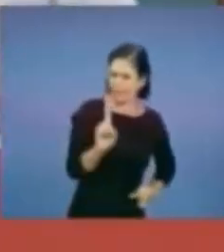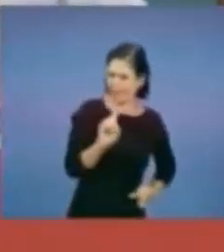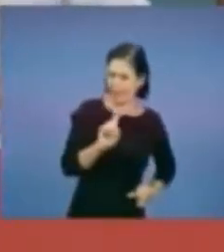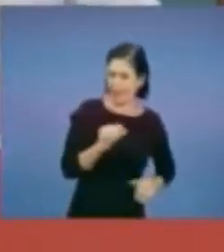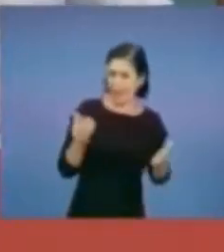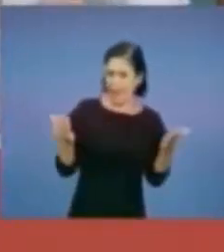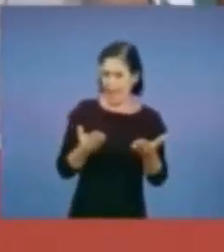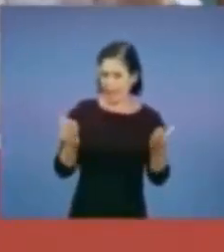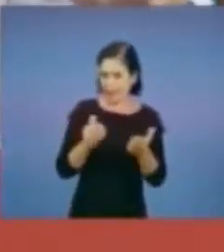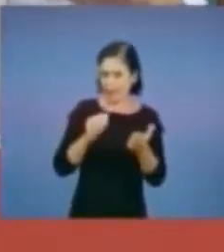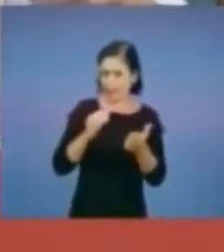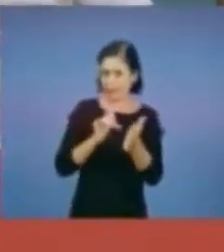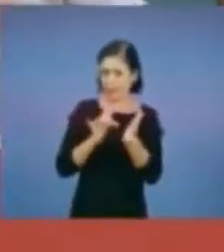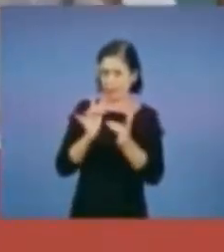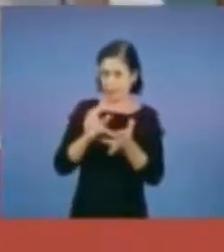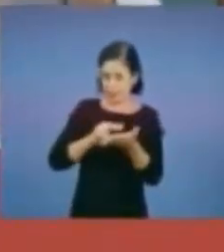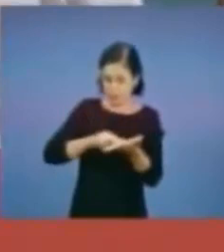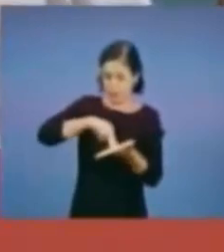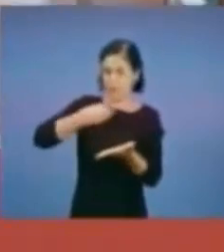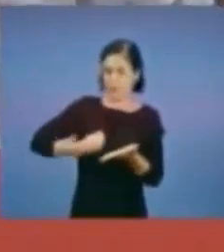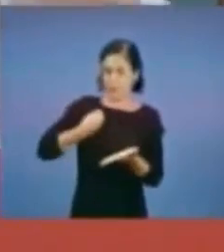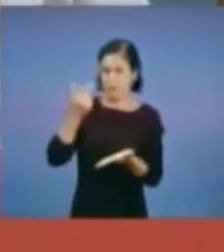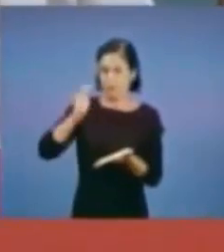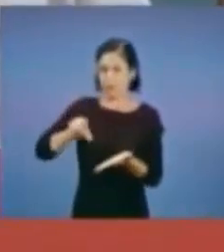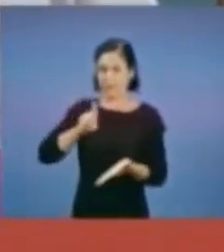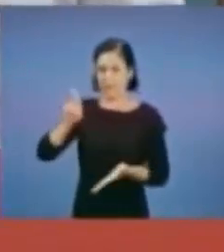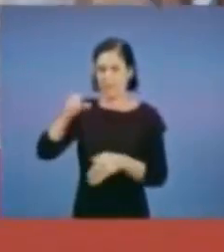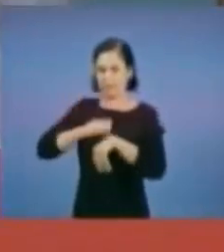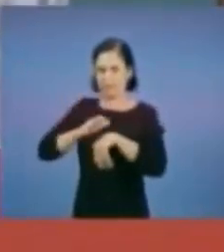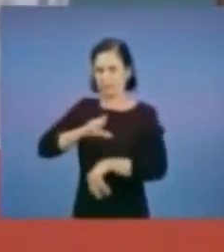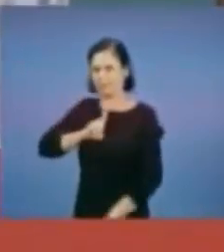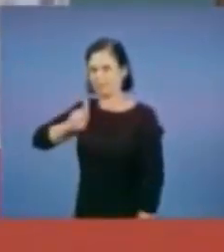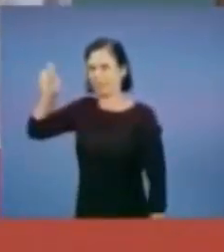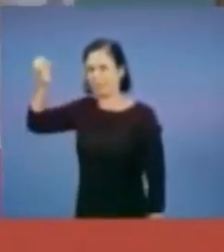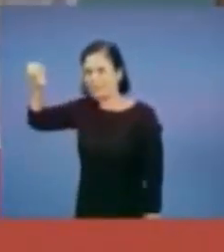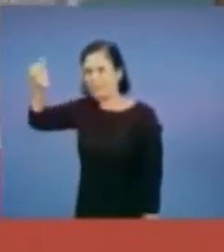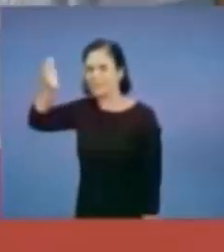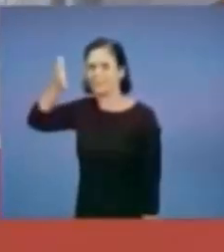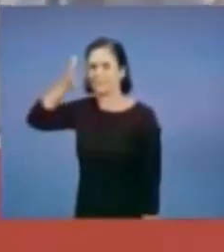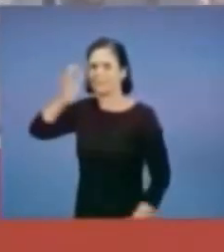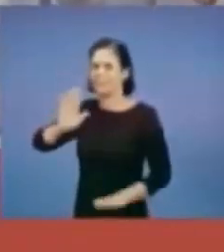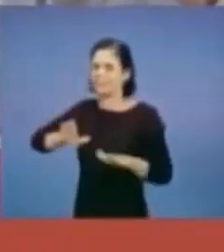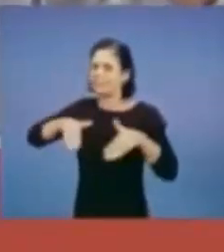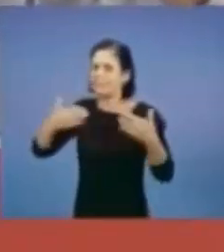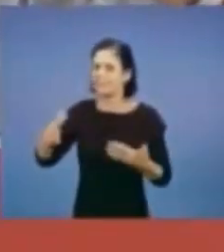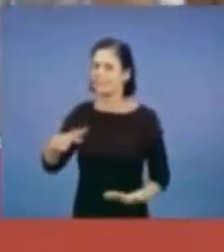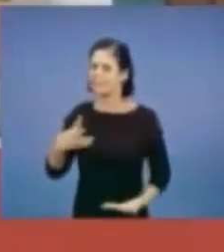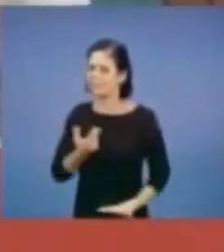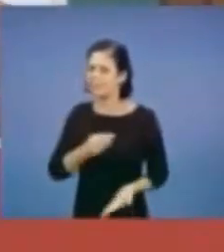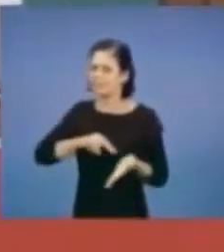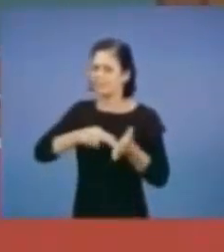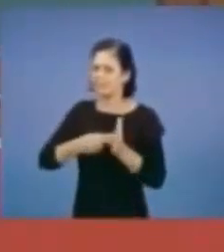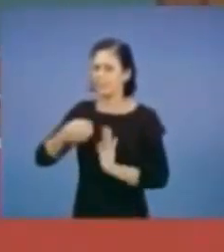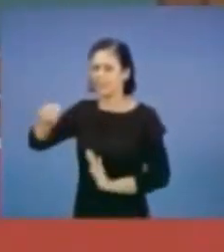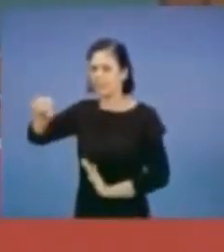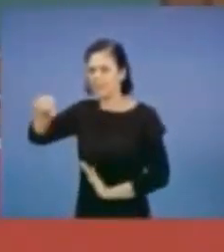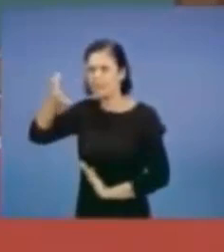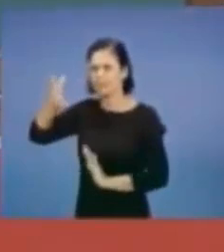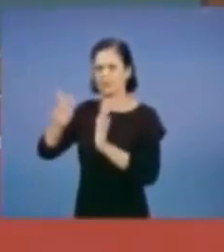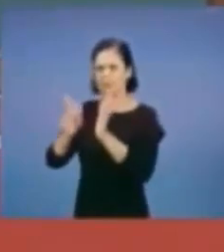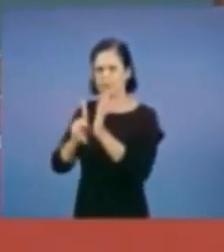suffering Calvary. Now it was a God that reveals. So salvation is revelation of